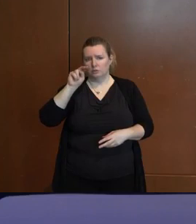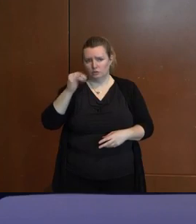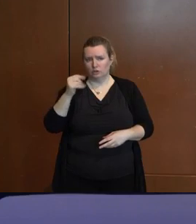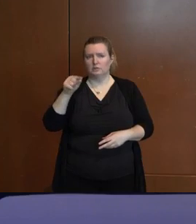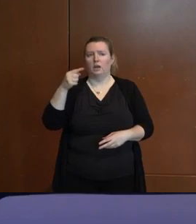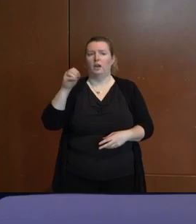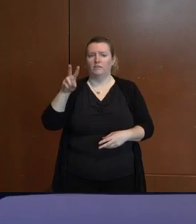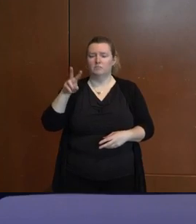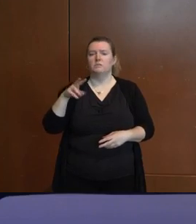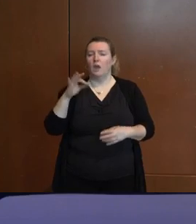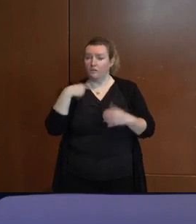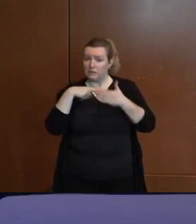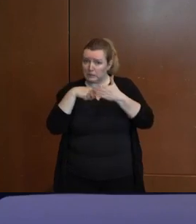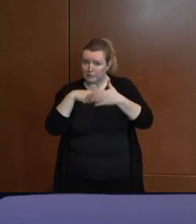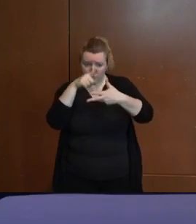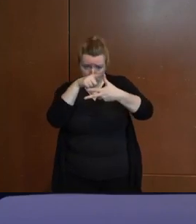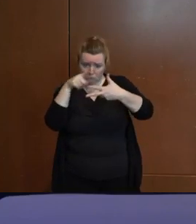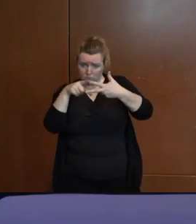satisfactory answer regarding testing.